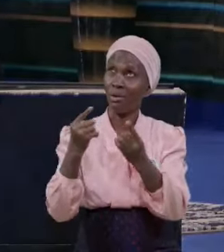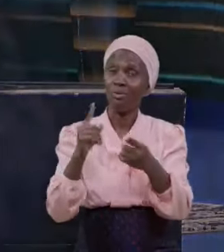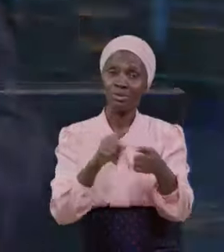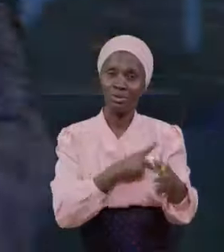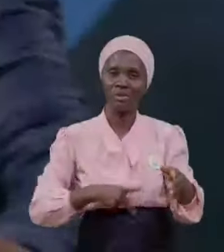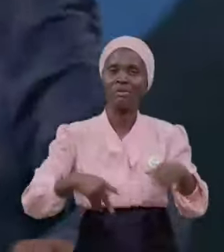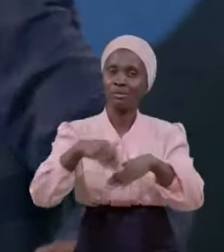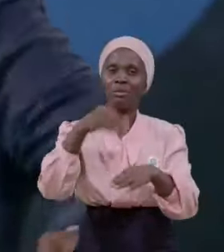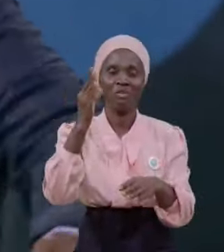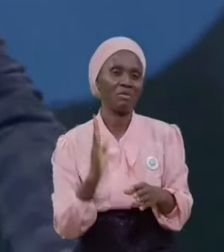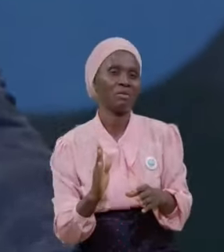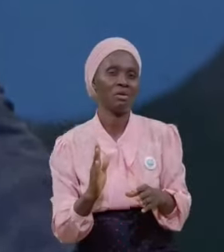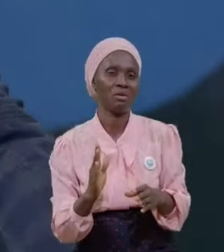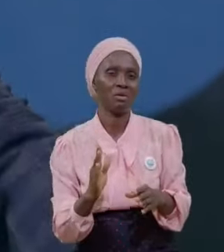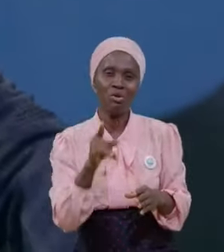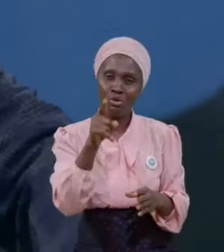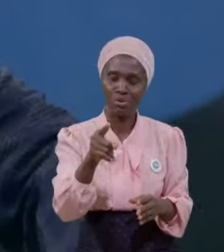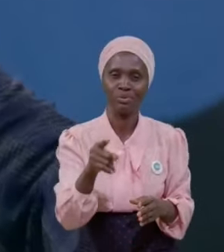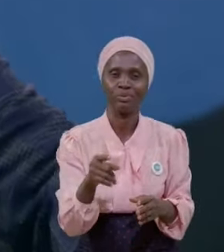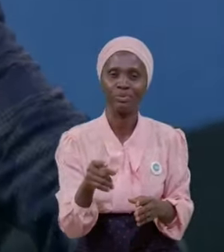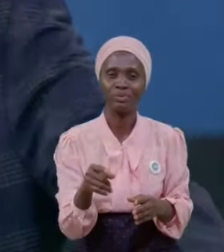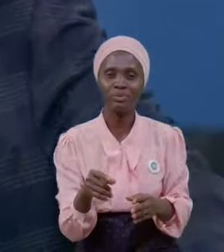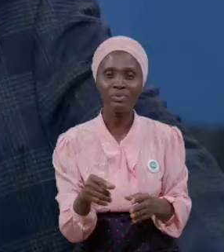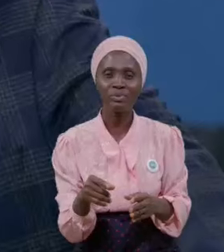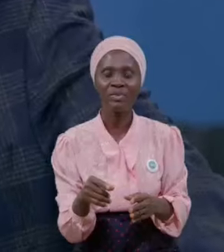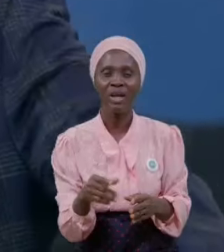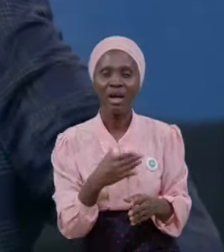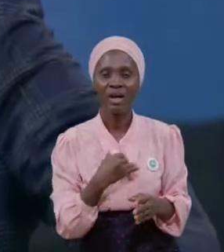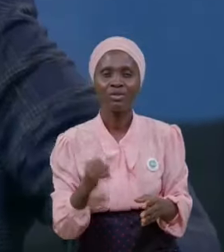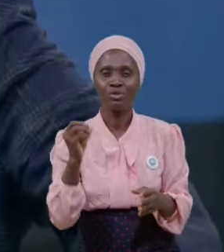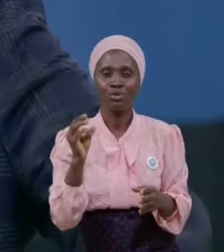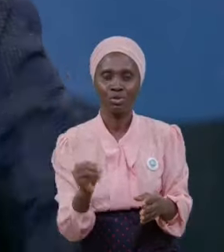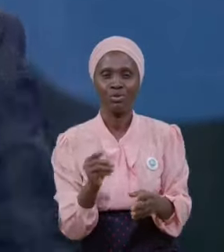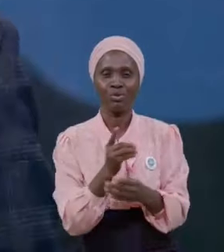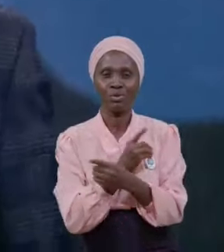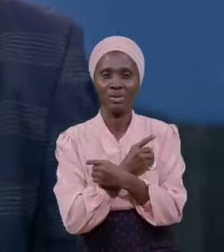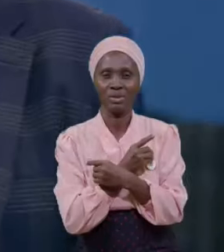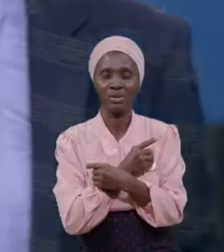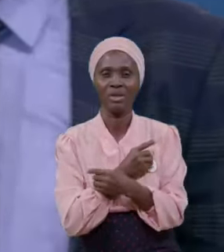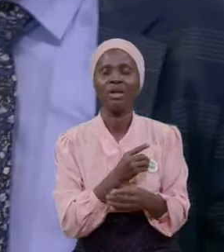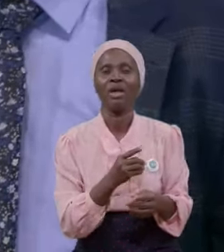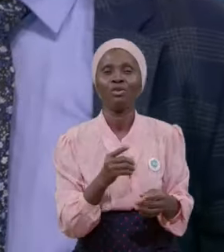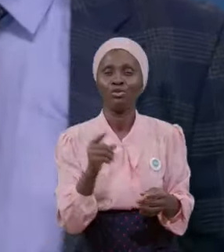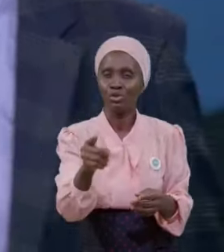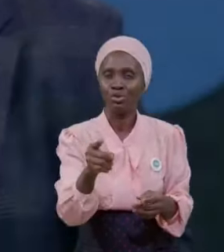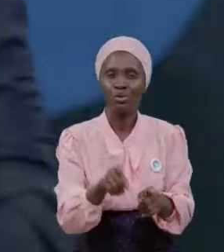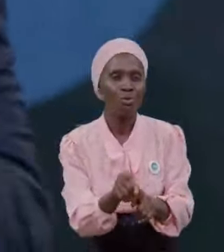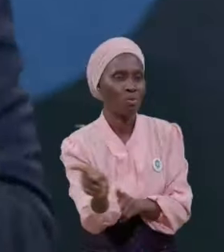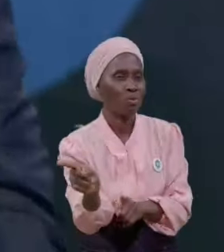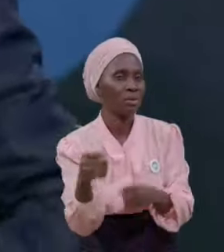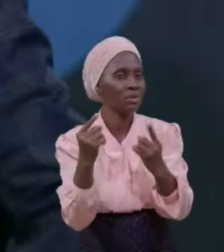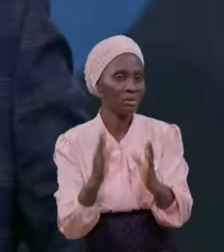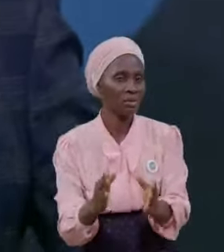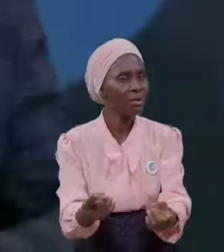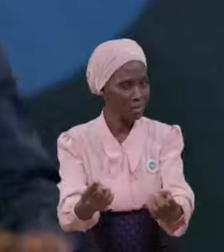heart, so dear, O wanderer, O sinner, come and make this day the